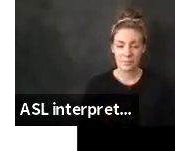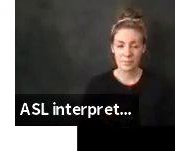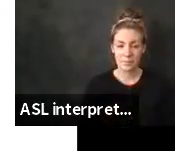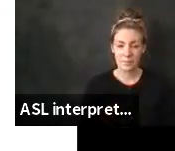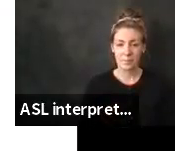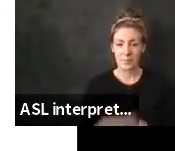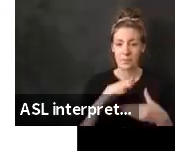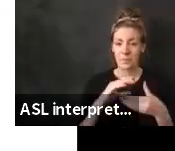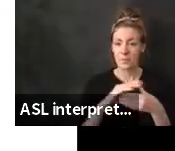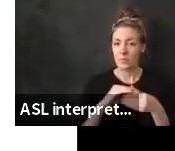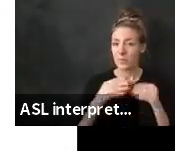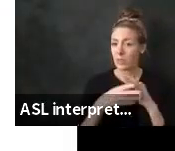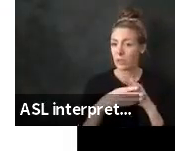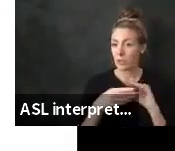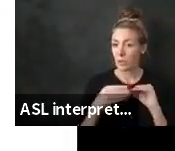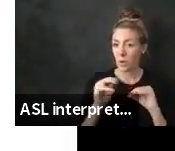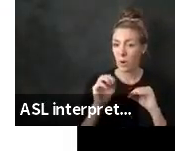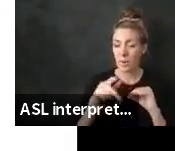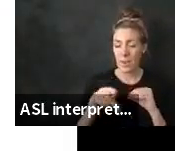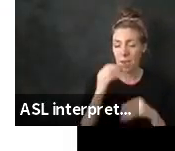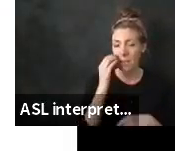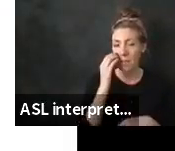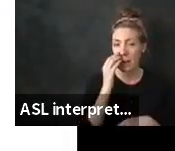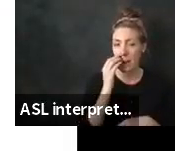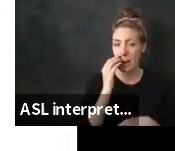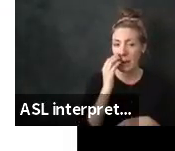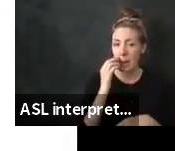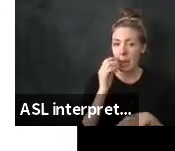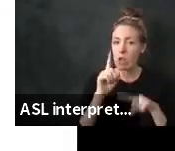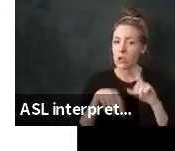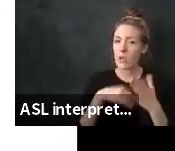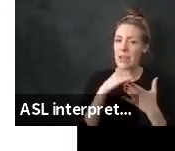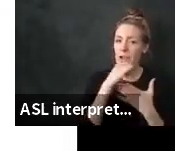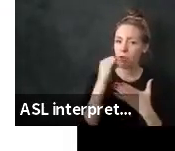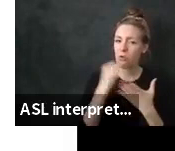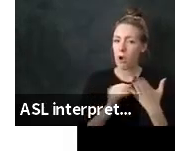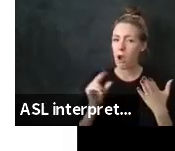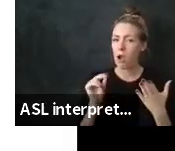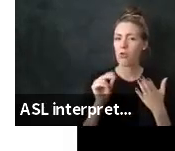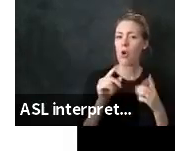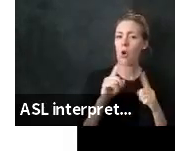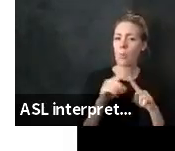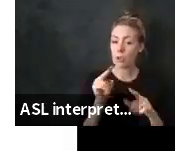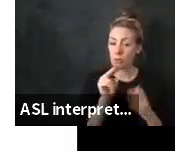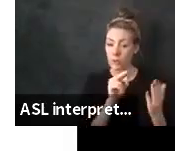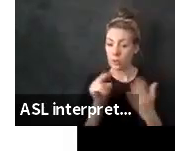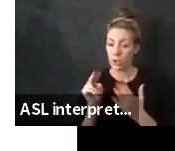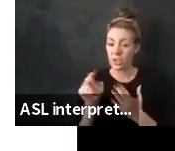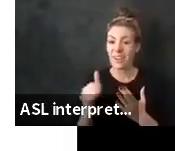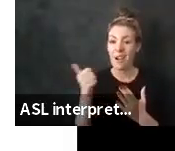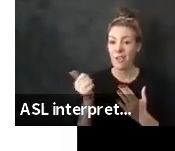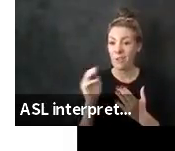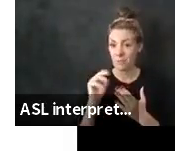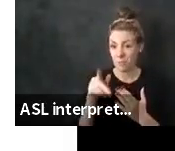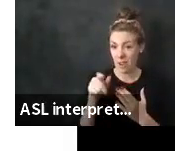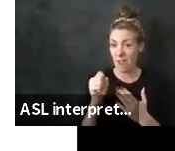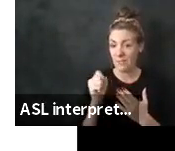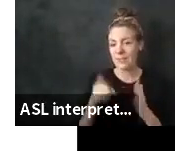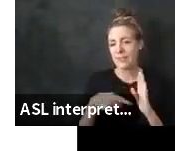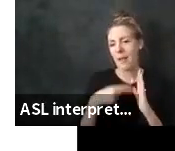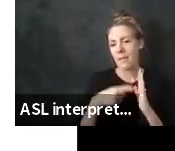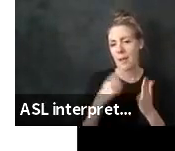StoryMap is not a mapping tool where you can draw maps, but you can actually look at different maps. And